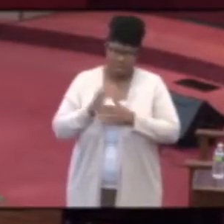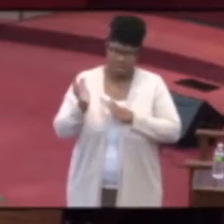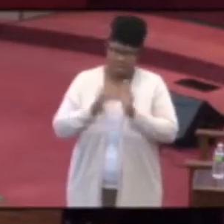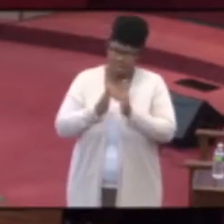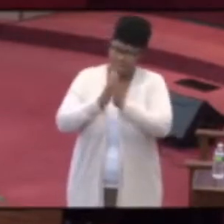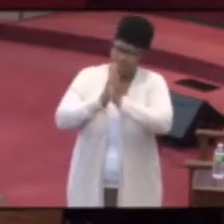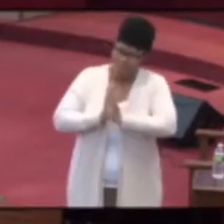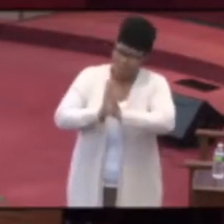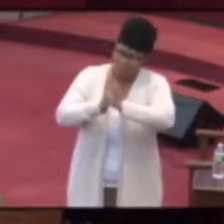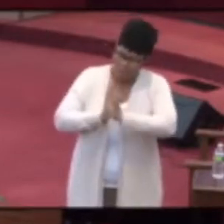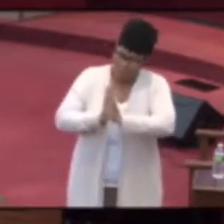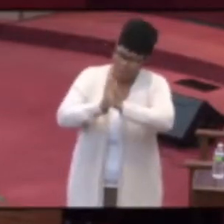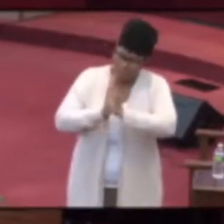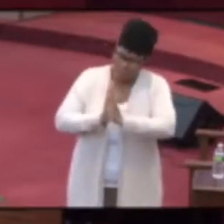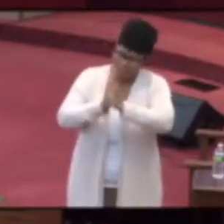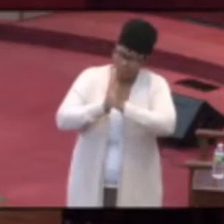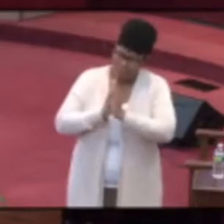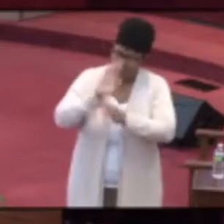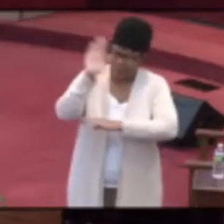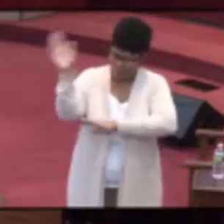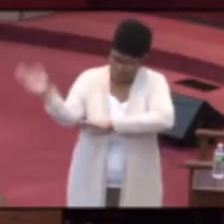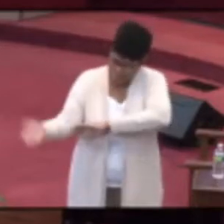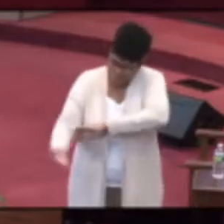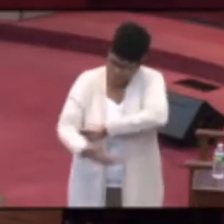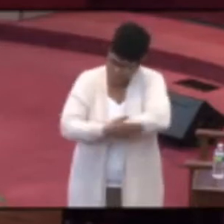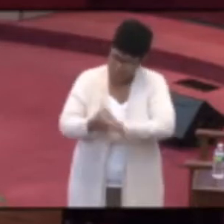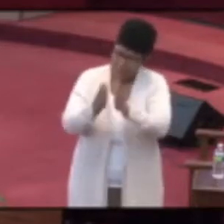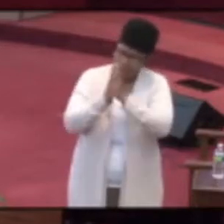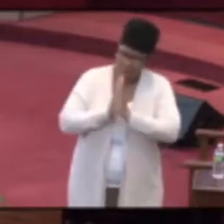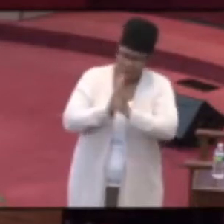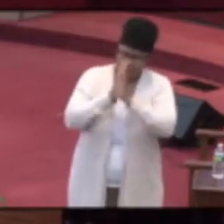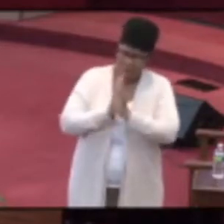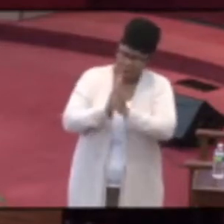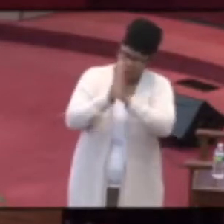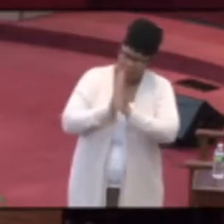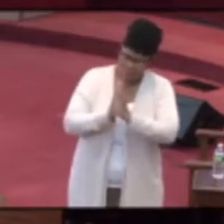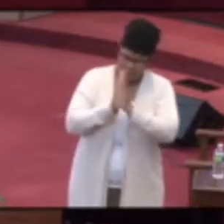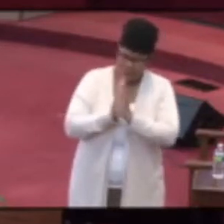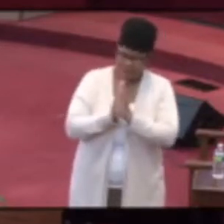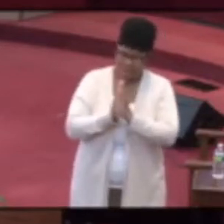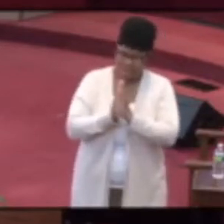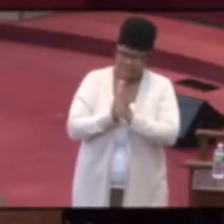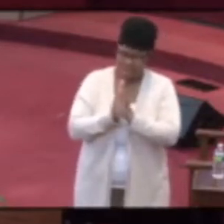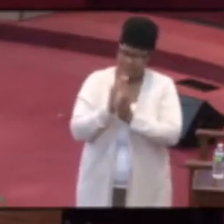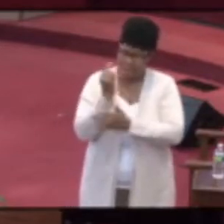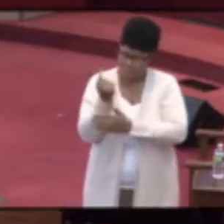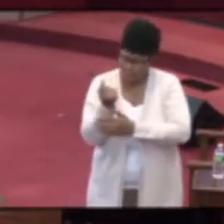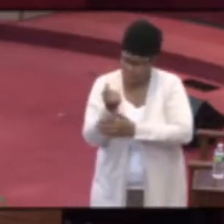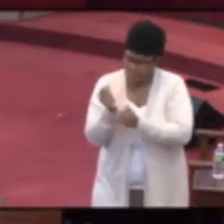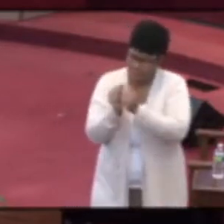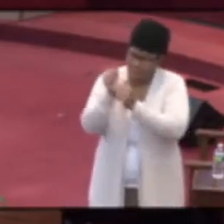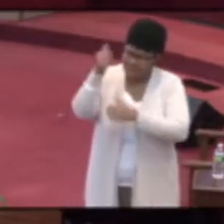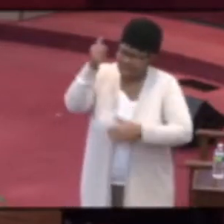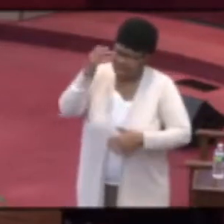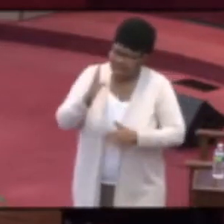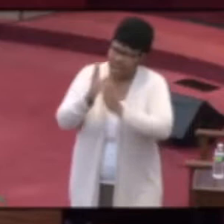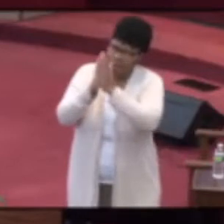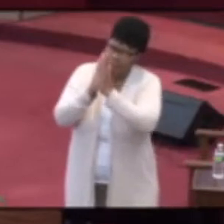prayer, stretched throughout the entirety of the night on the mountainside, alone with